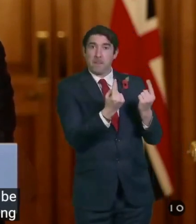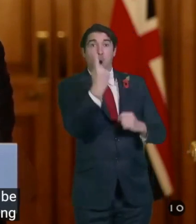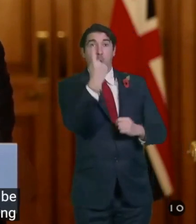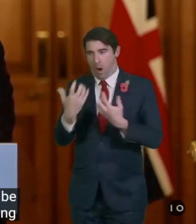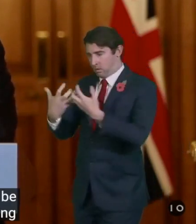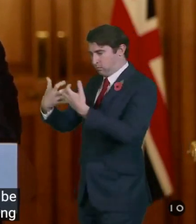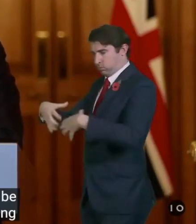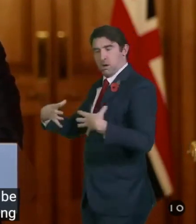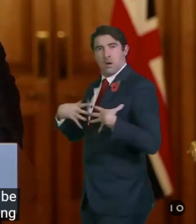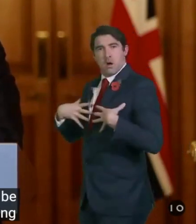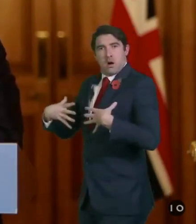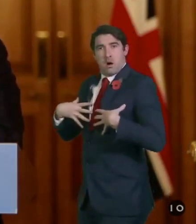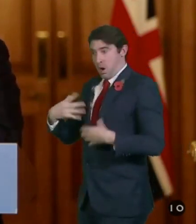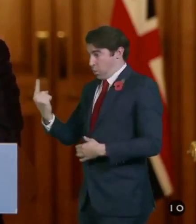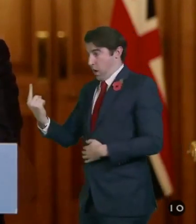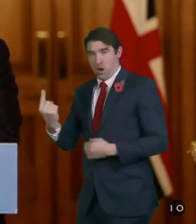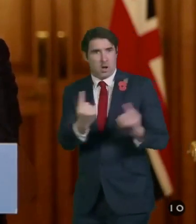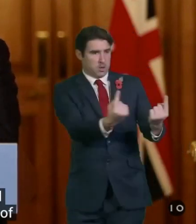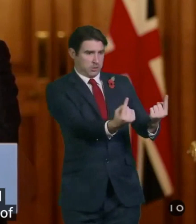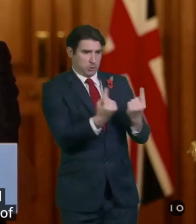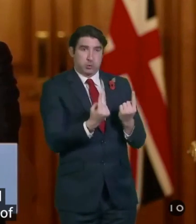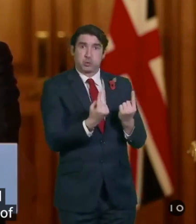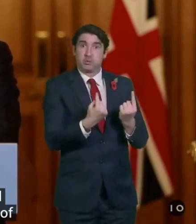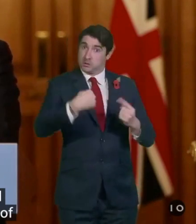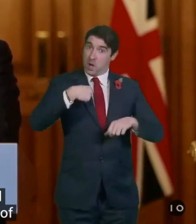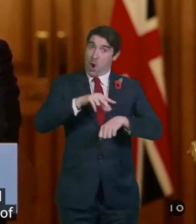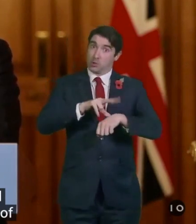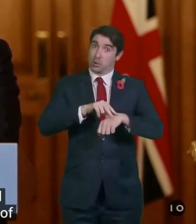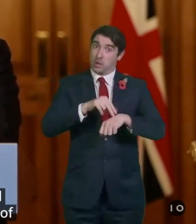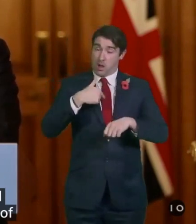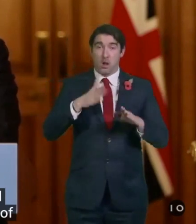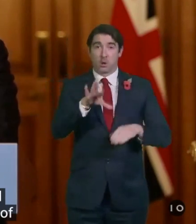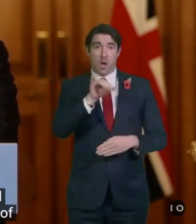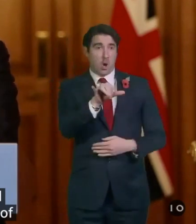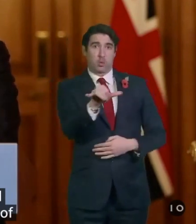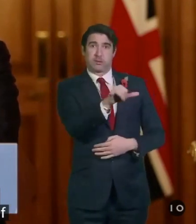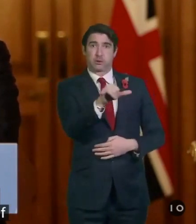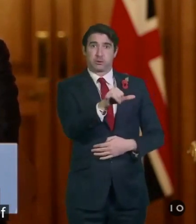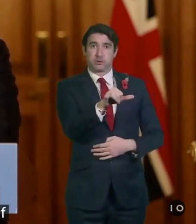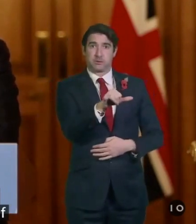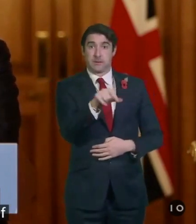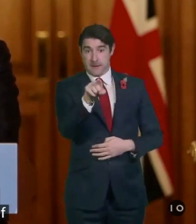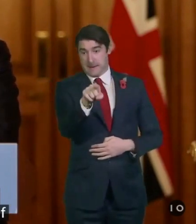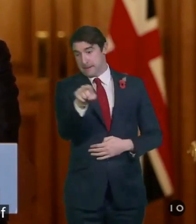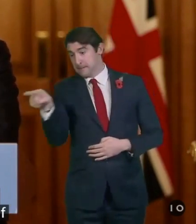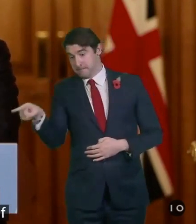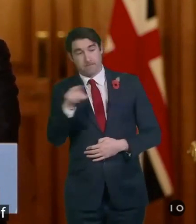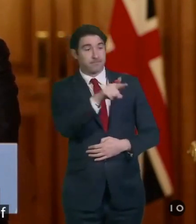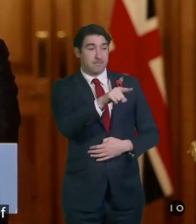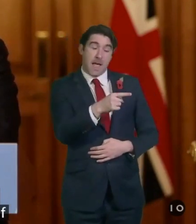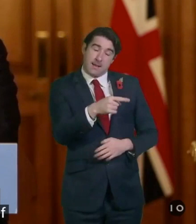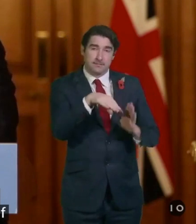patients. And the sheer weight of COVID demand would mean depriving tens of thousands, if not hundreds of thousands, if